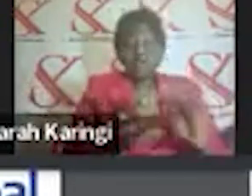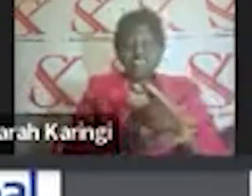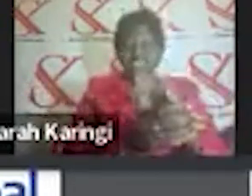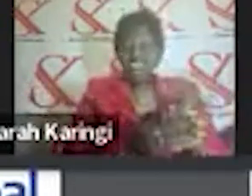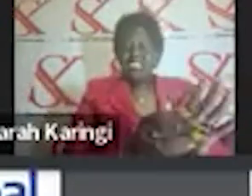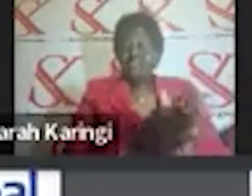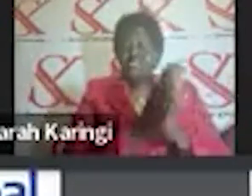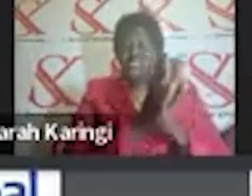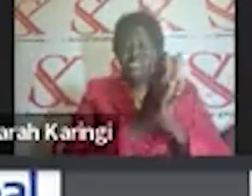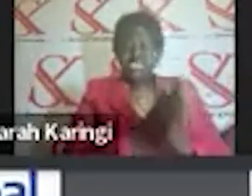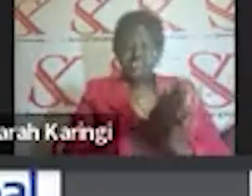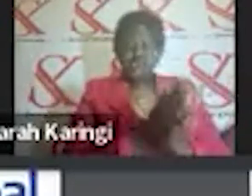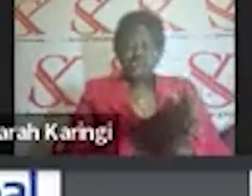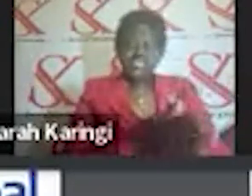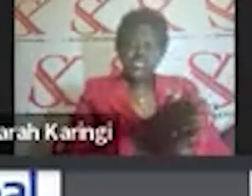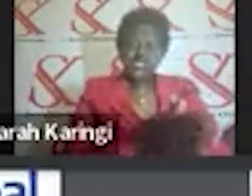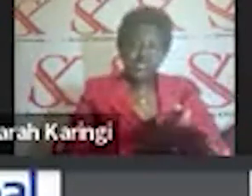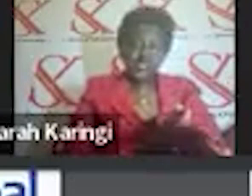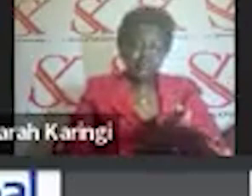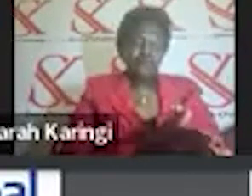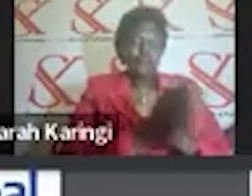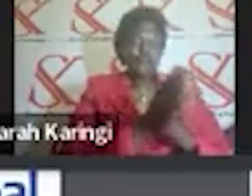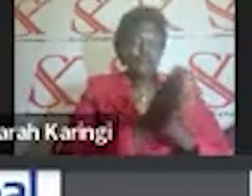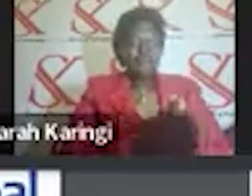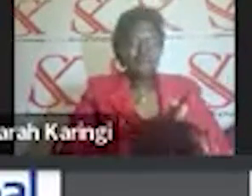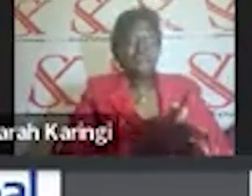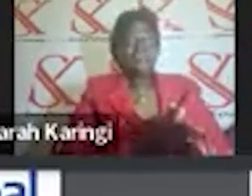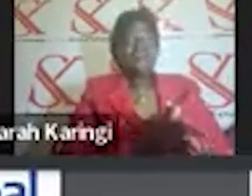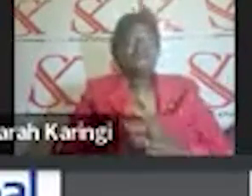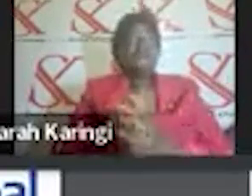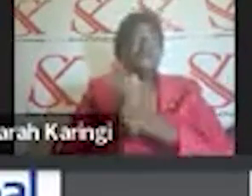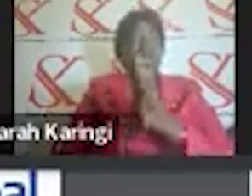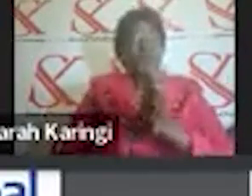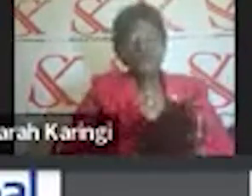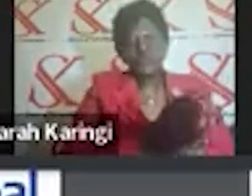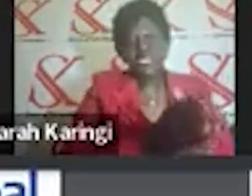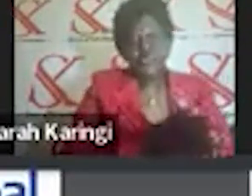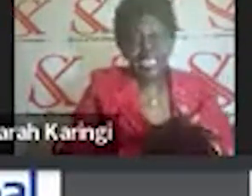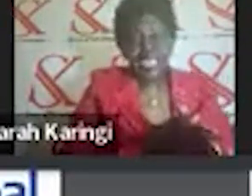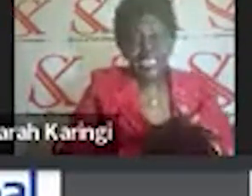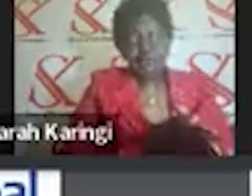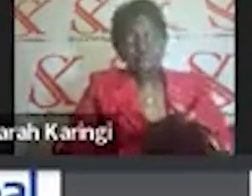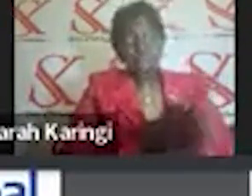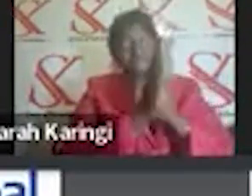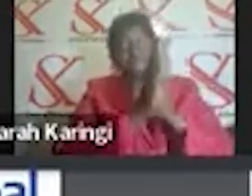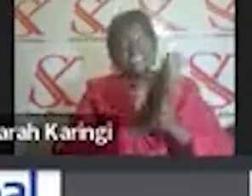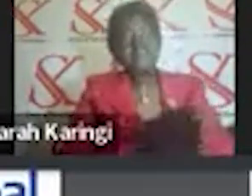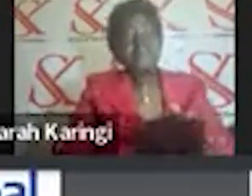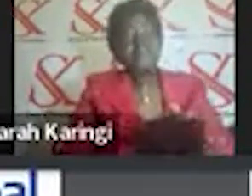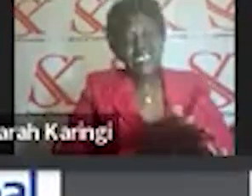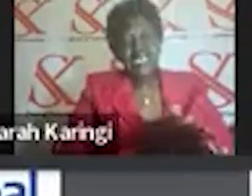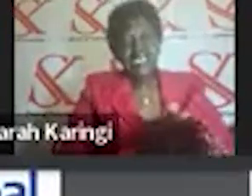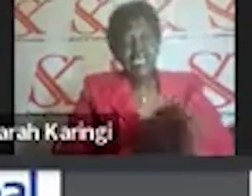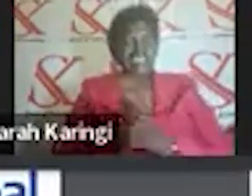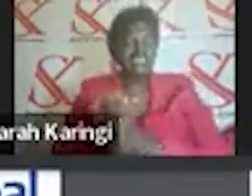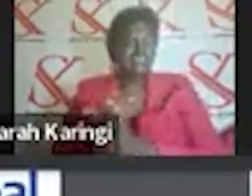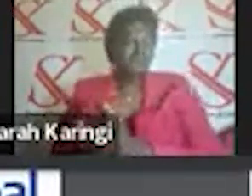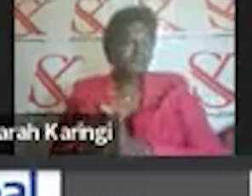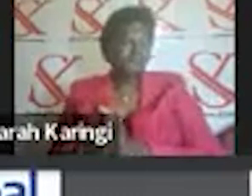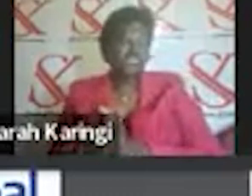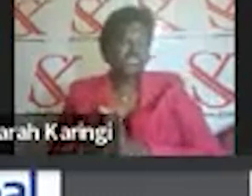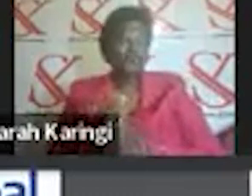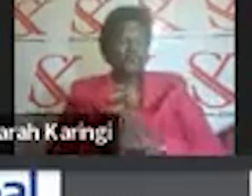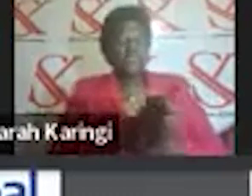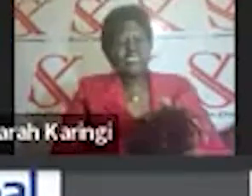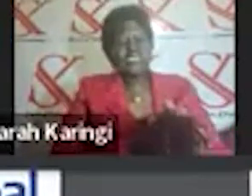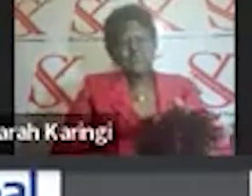jealous, but generally, please let us protect our names so that people can always want to connect with us, lift us, and give us